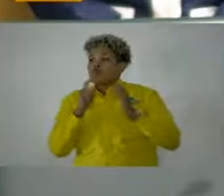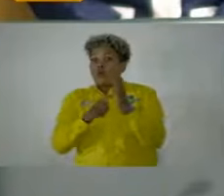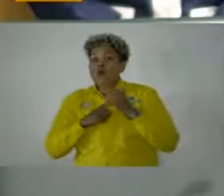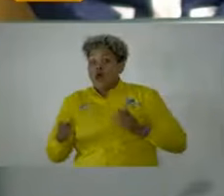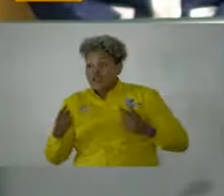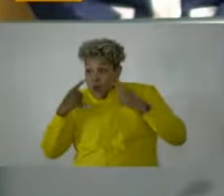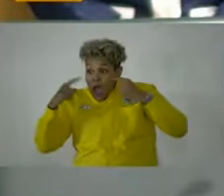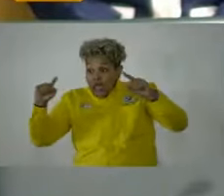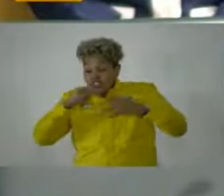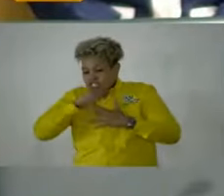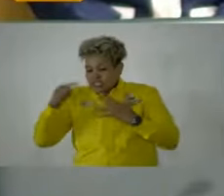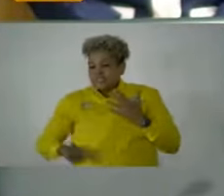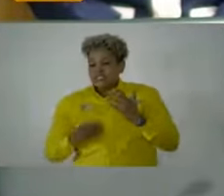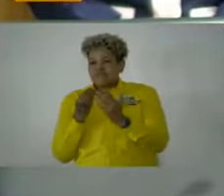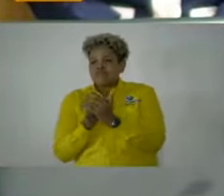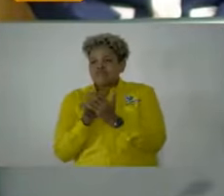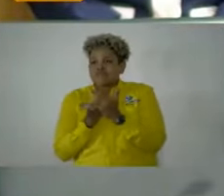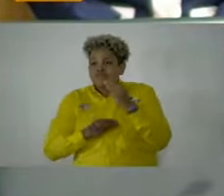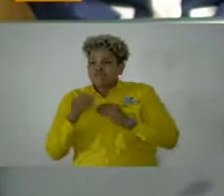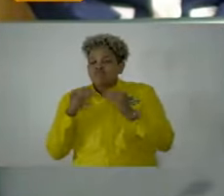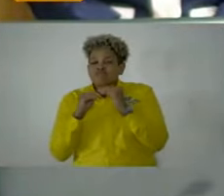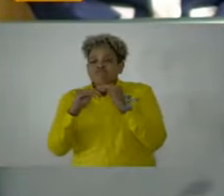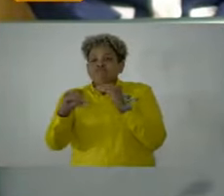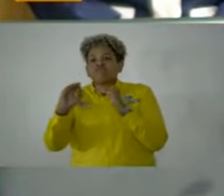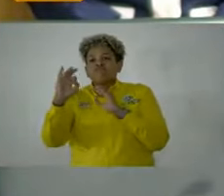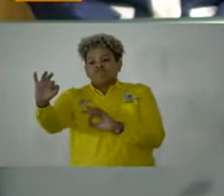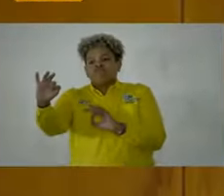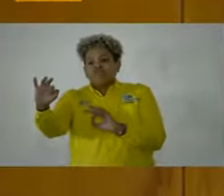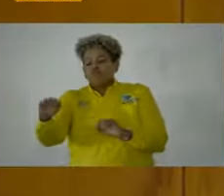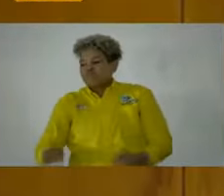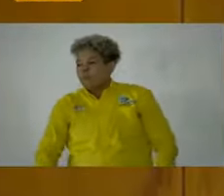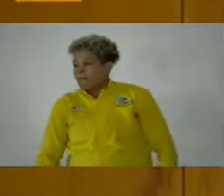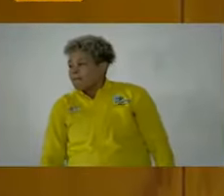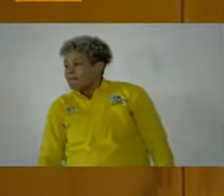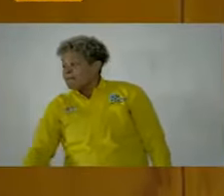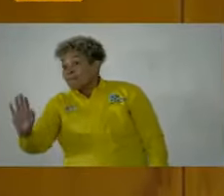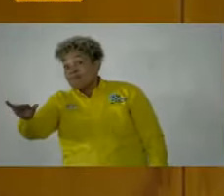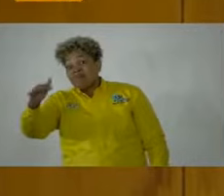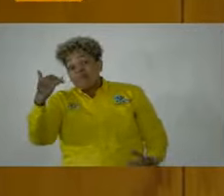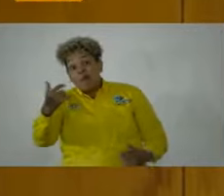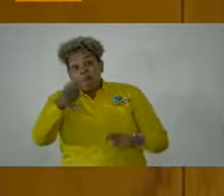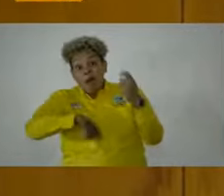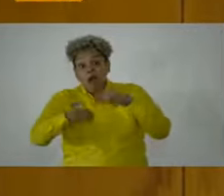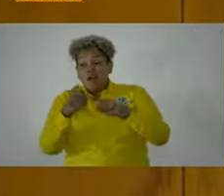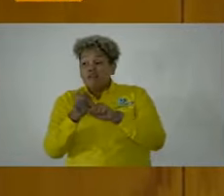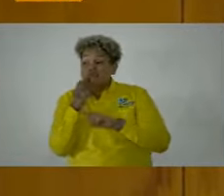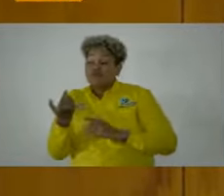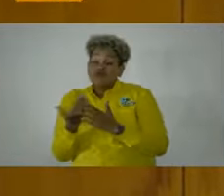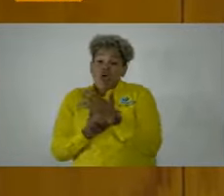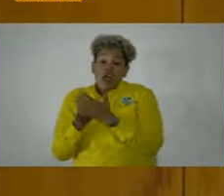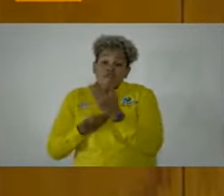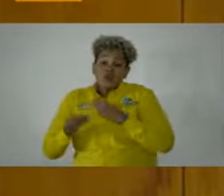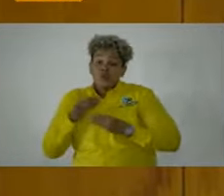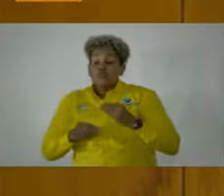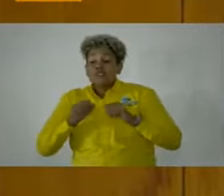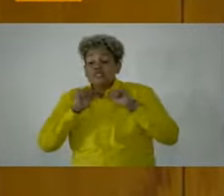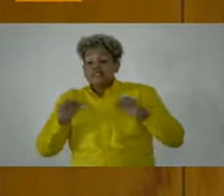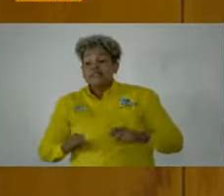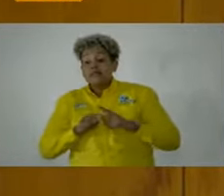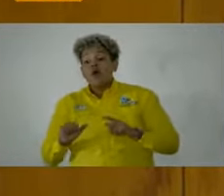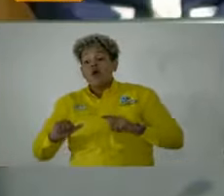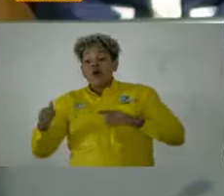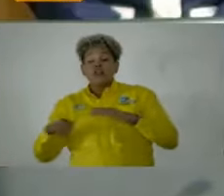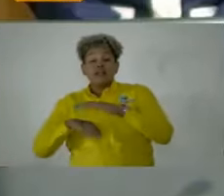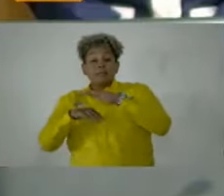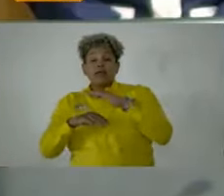required to achieve that durable fiscal stability. A modernized revenue system and the other